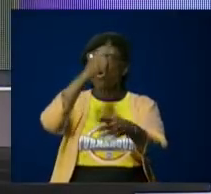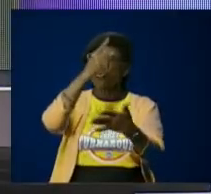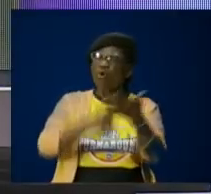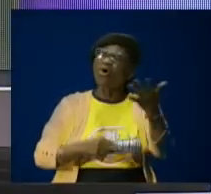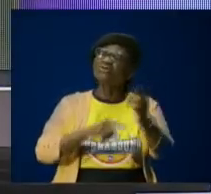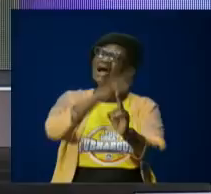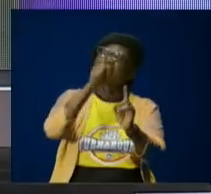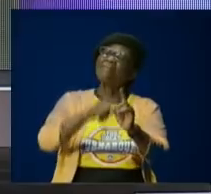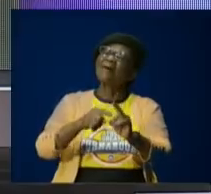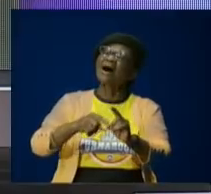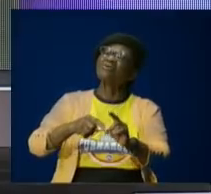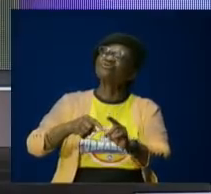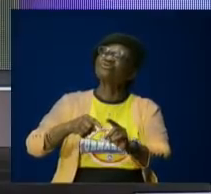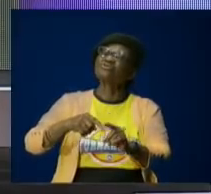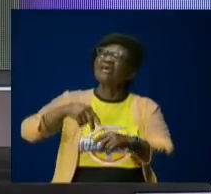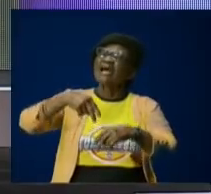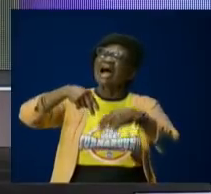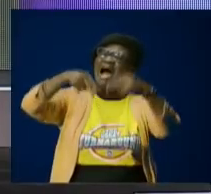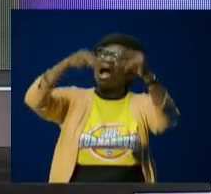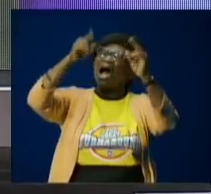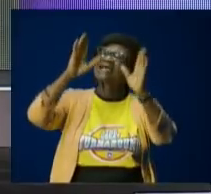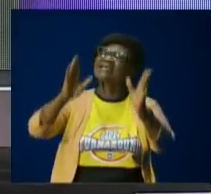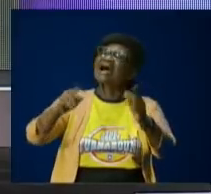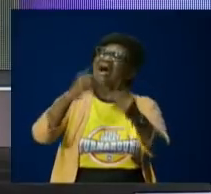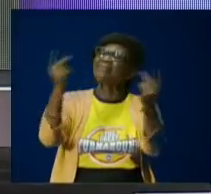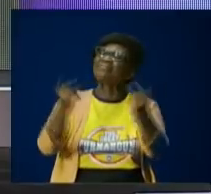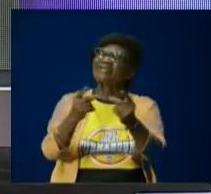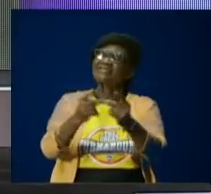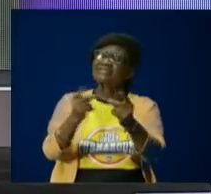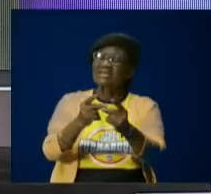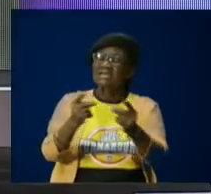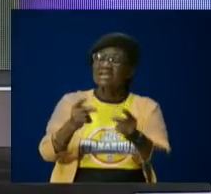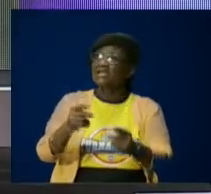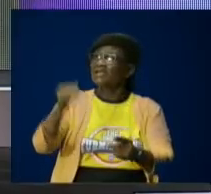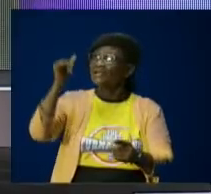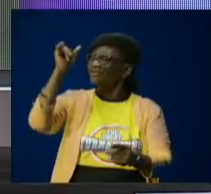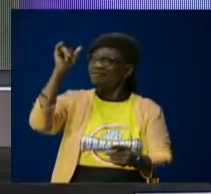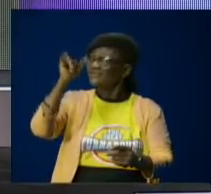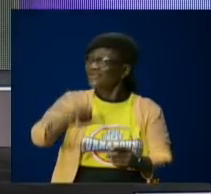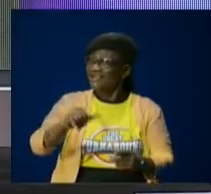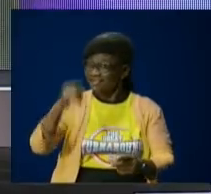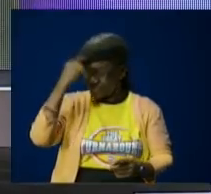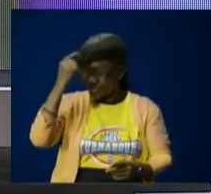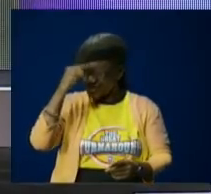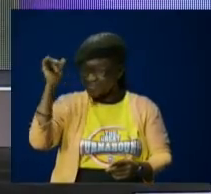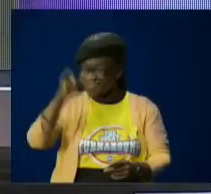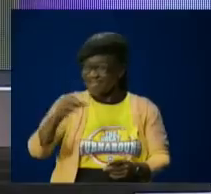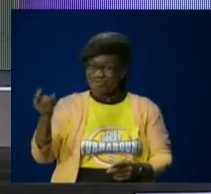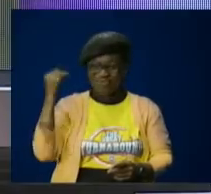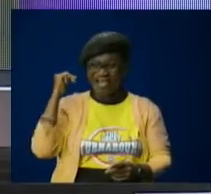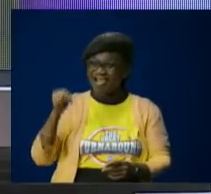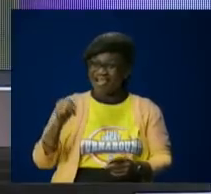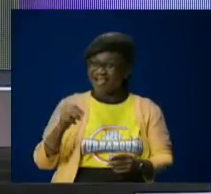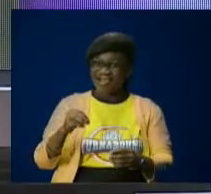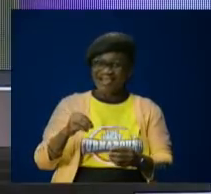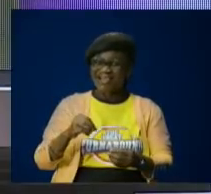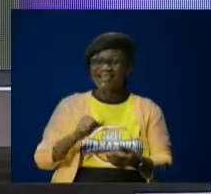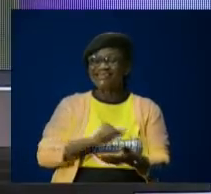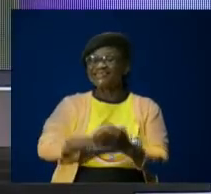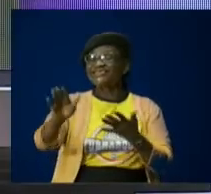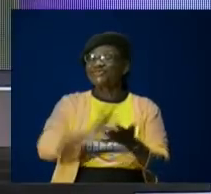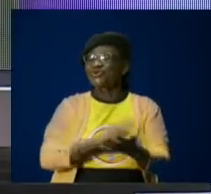They had no choice. They thought they were destroying him, but he became their